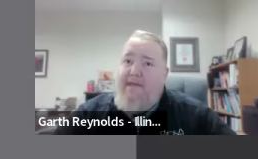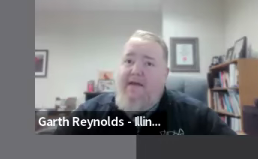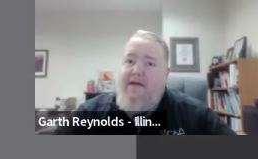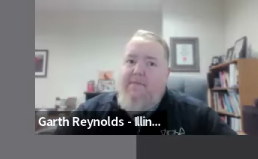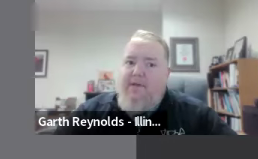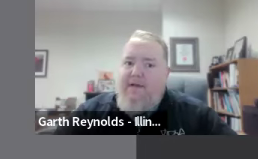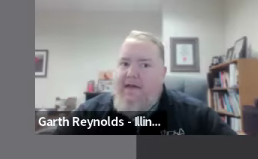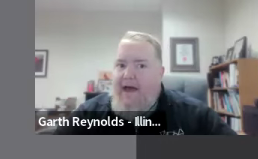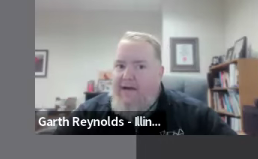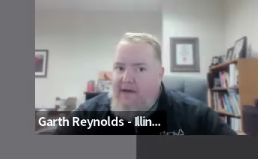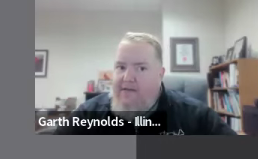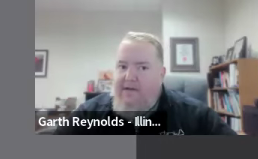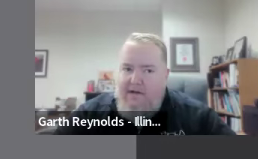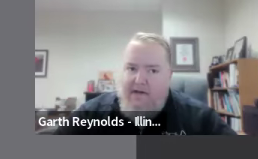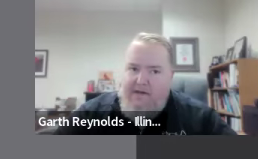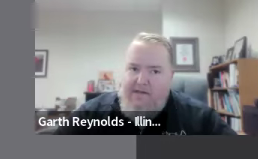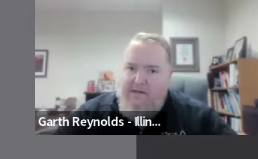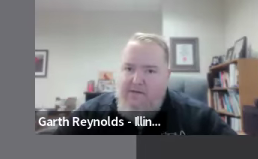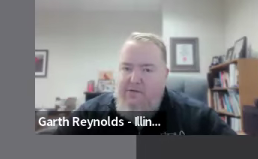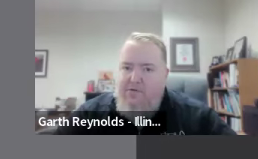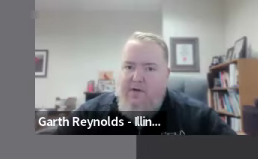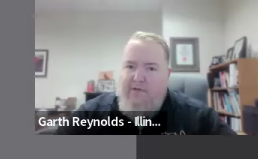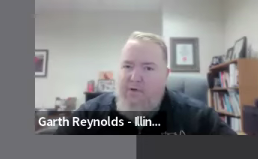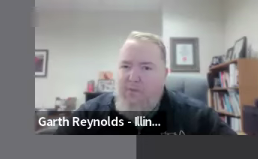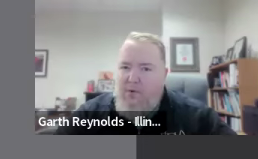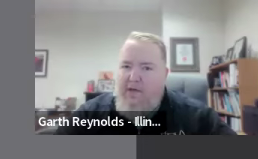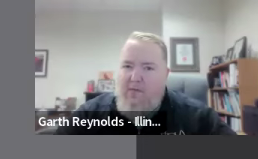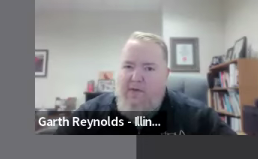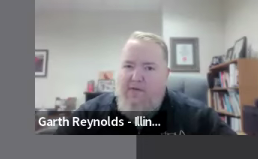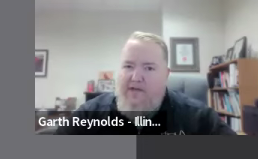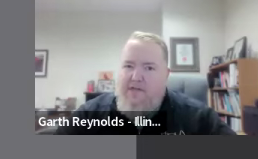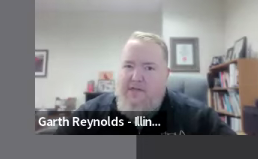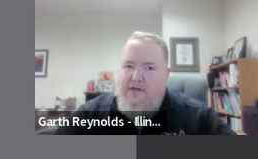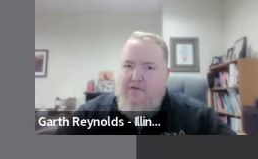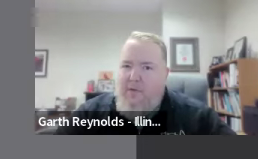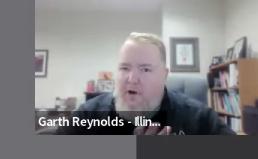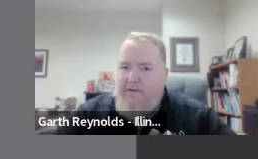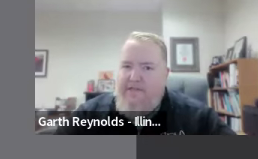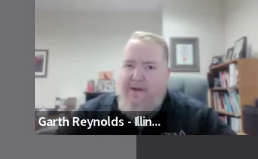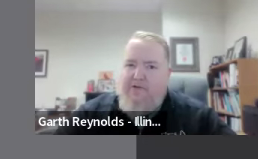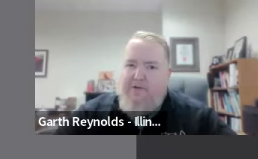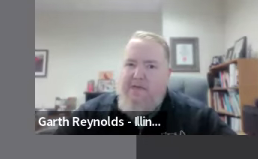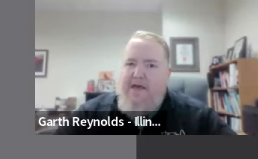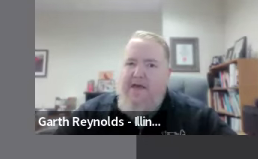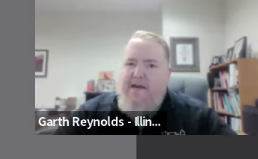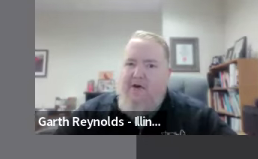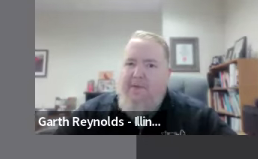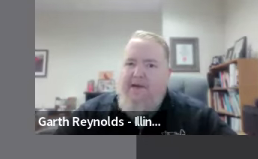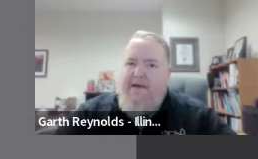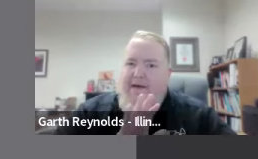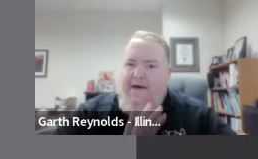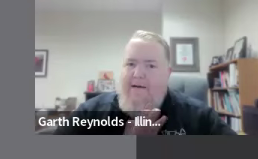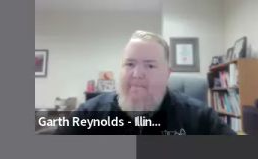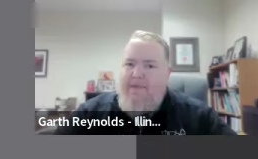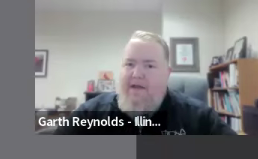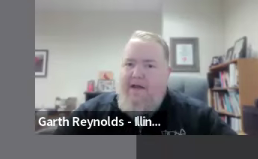to be politically agnostic on a lot of these issues whenever we're working with legislators from all these spectrums and